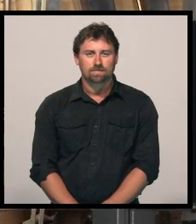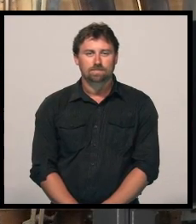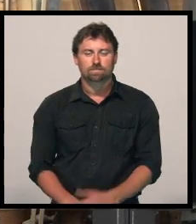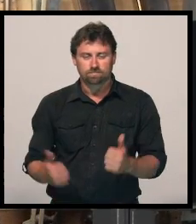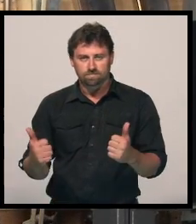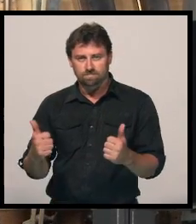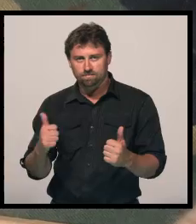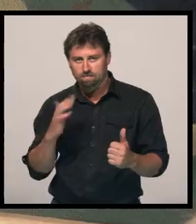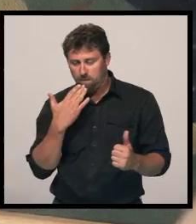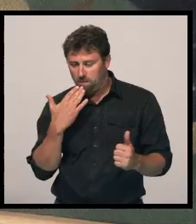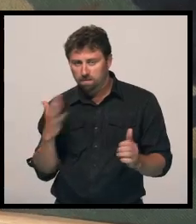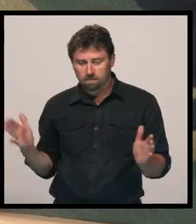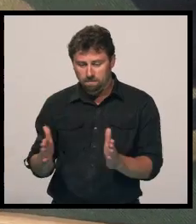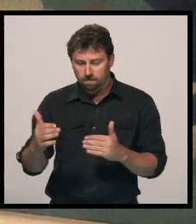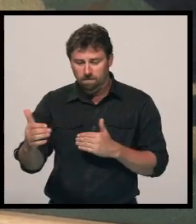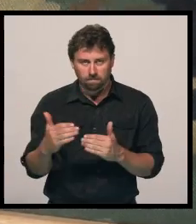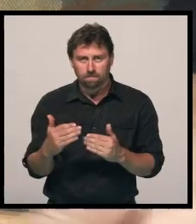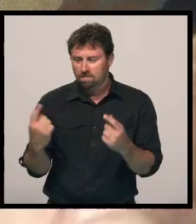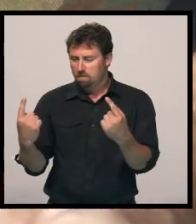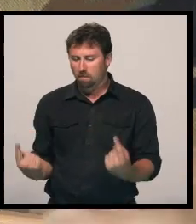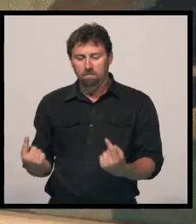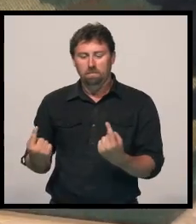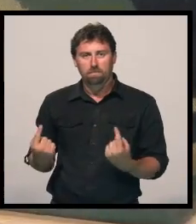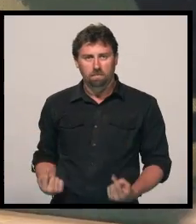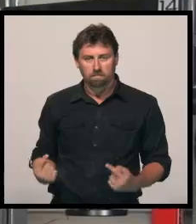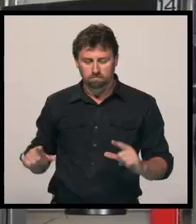There we go. Put the dogs down.